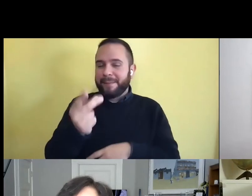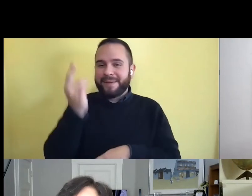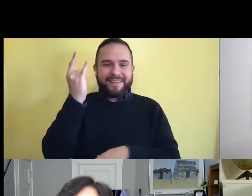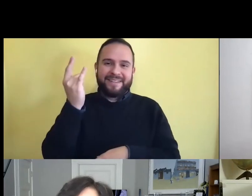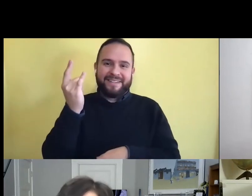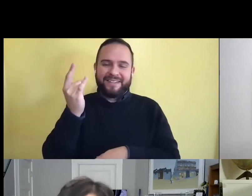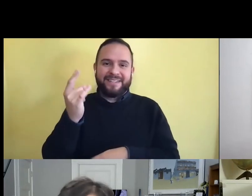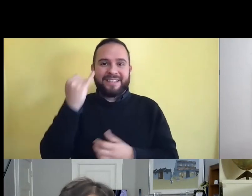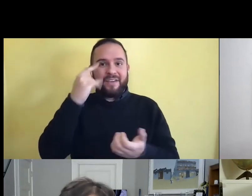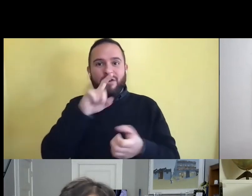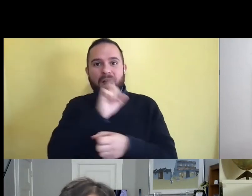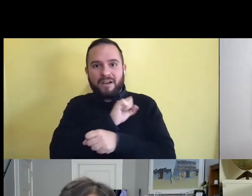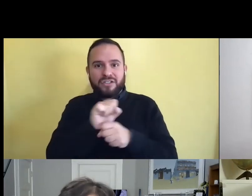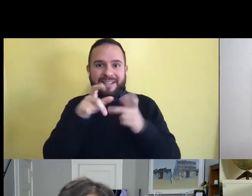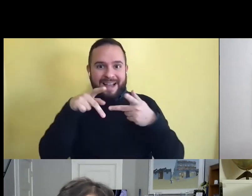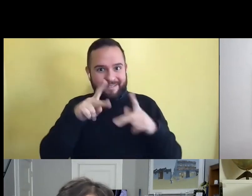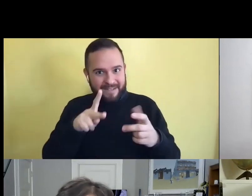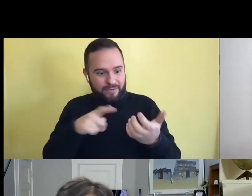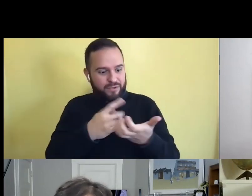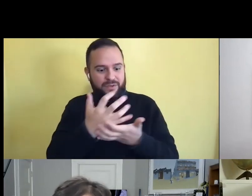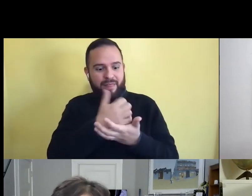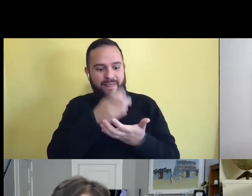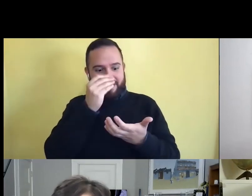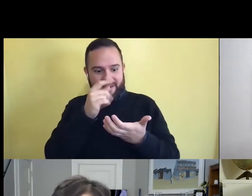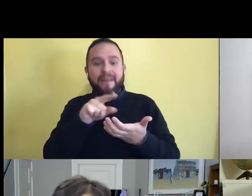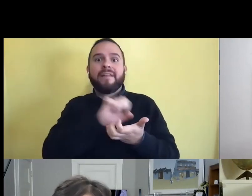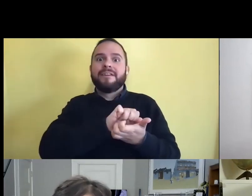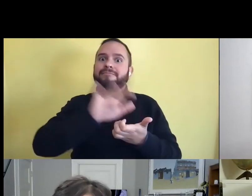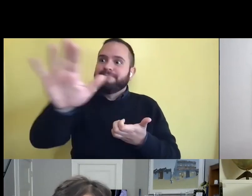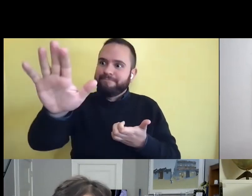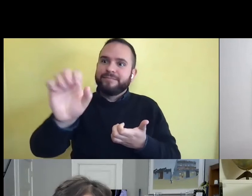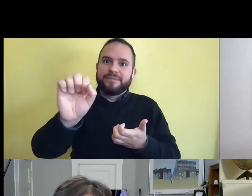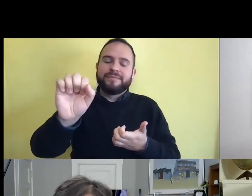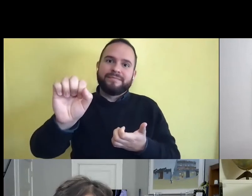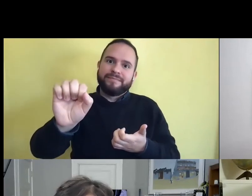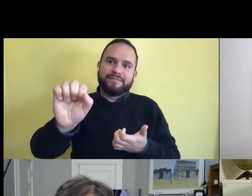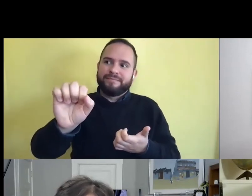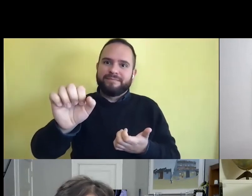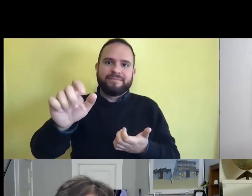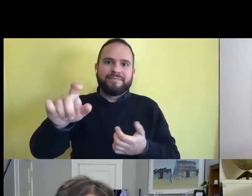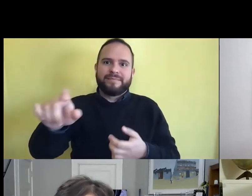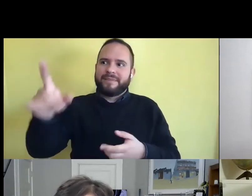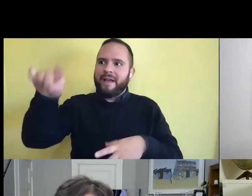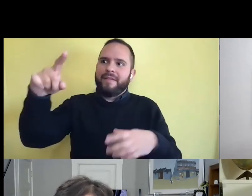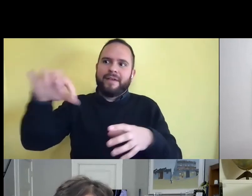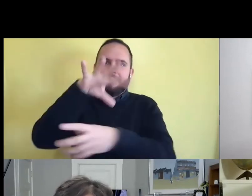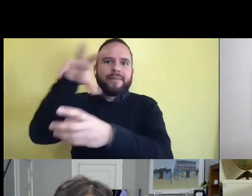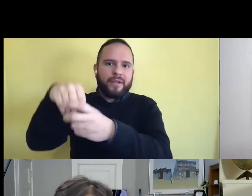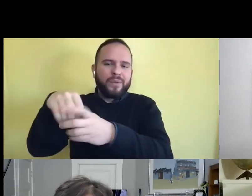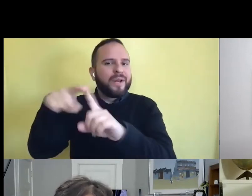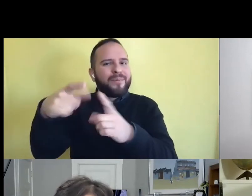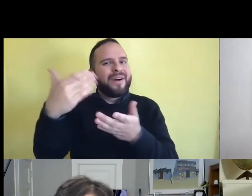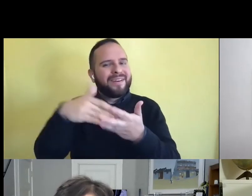if you actually allow it to have the data. So then there's another issue, which is trust. Do you trust the